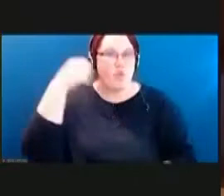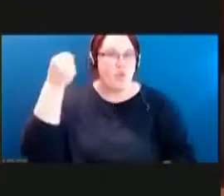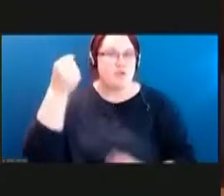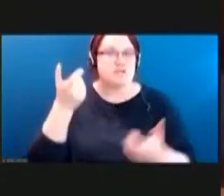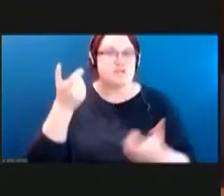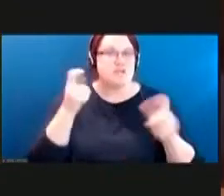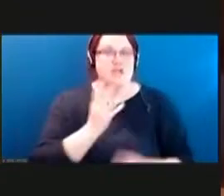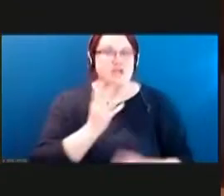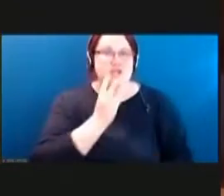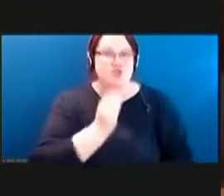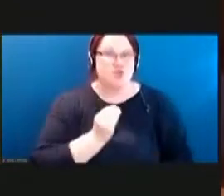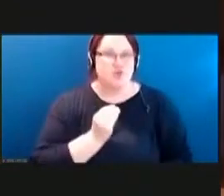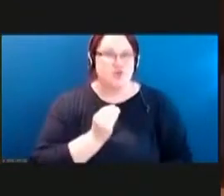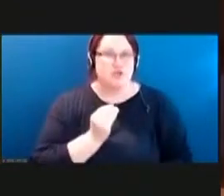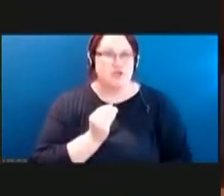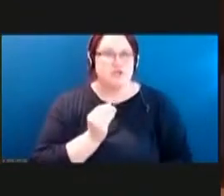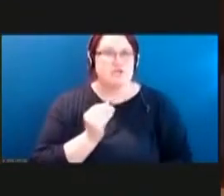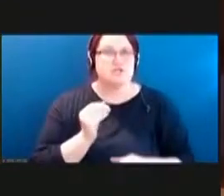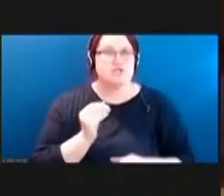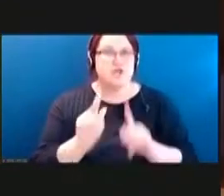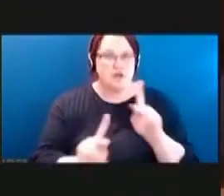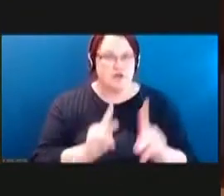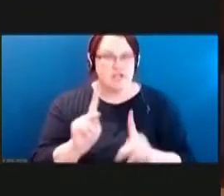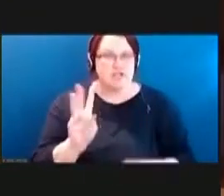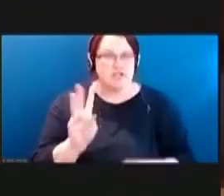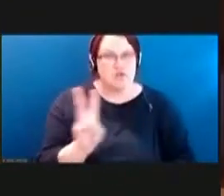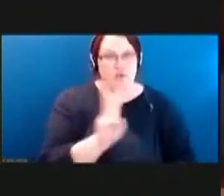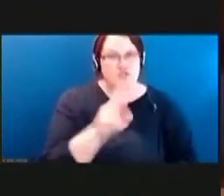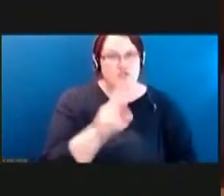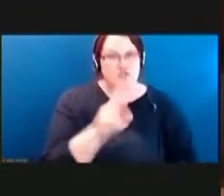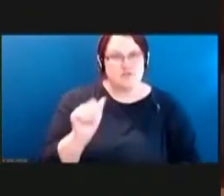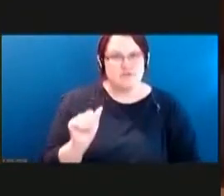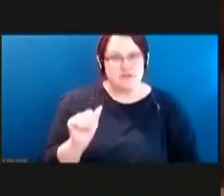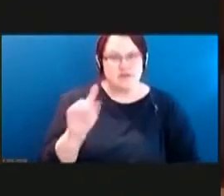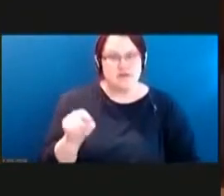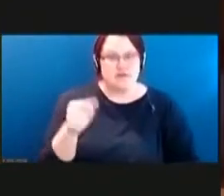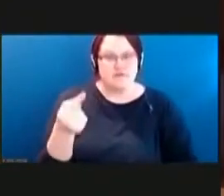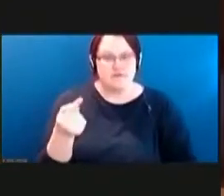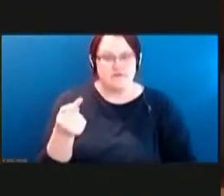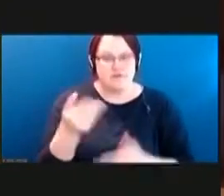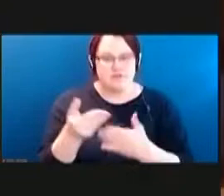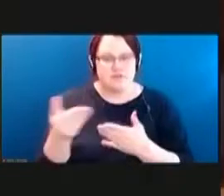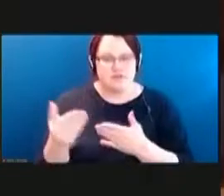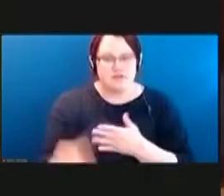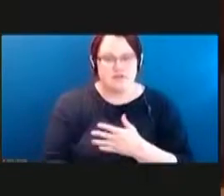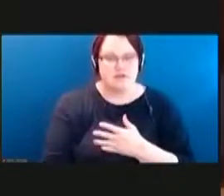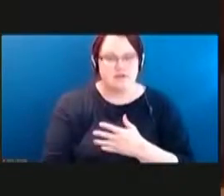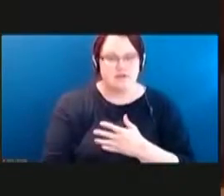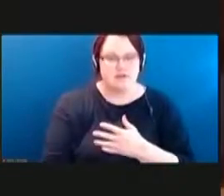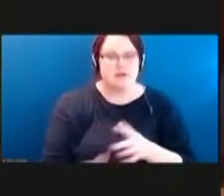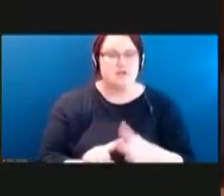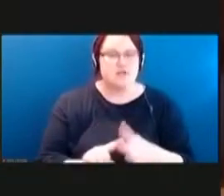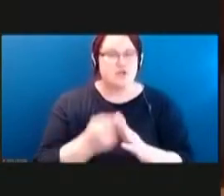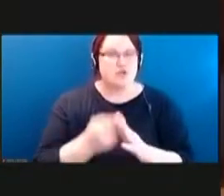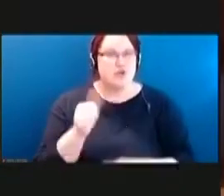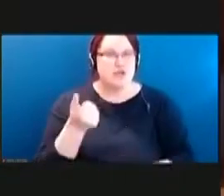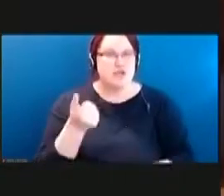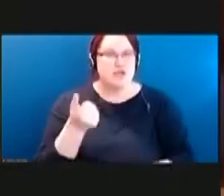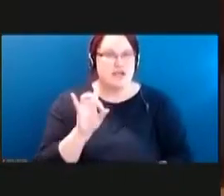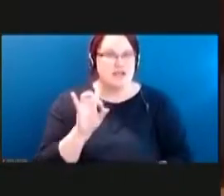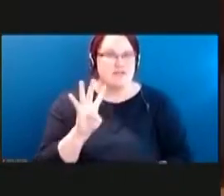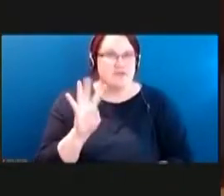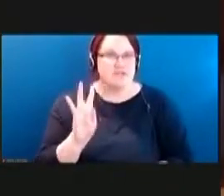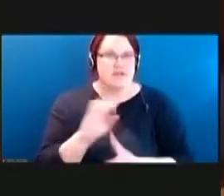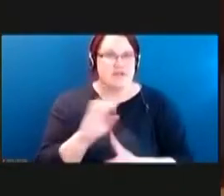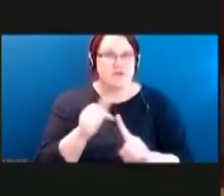western Pennsylvania. The first phase began in 1847 when 12 Jewish immigrants